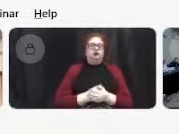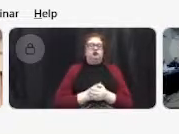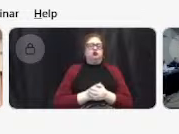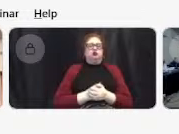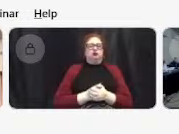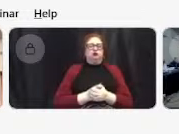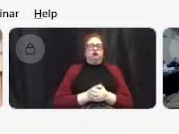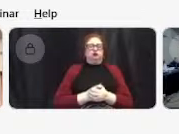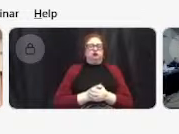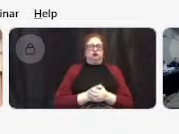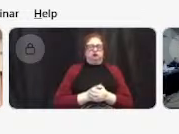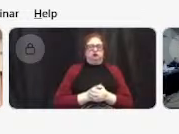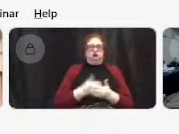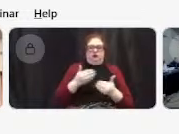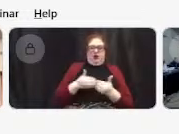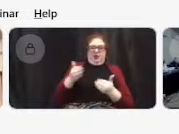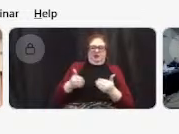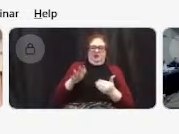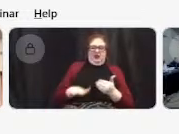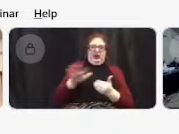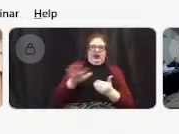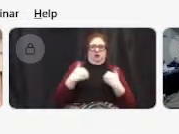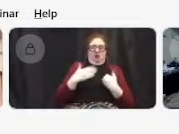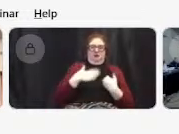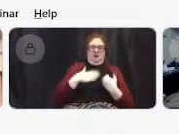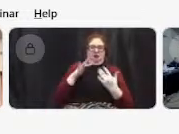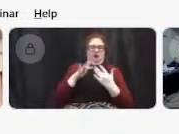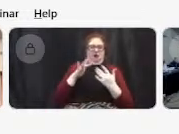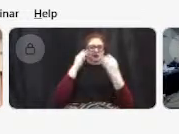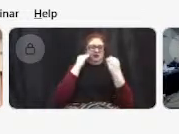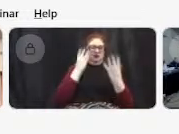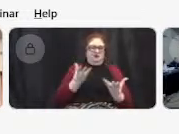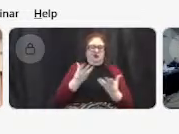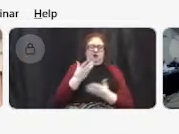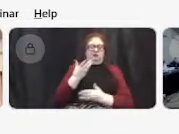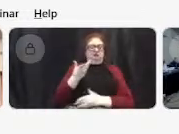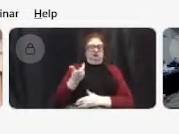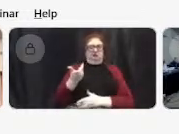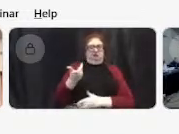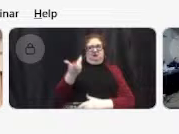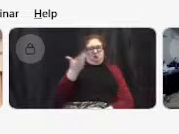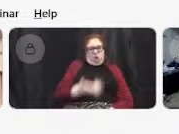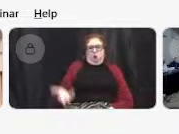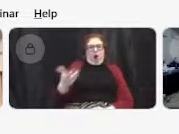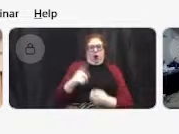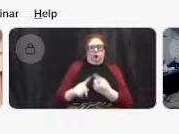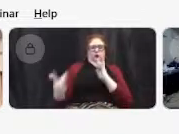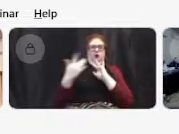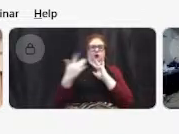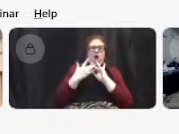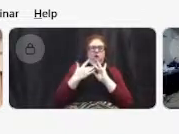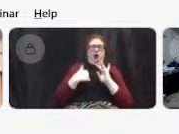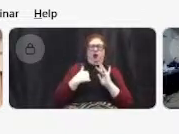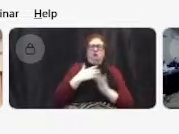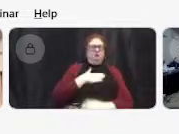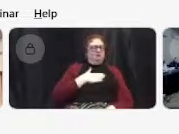the neighbors have my contact information, and they're more than welcome to always contact, and I'm willing to collaborate